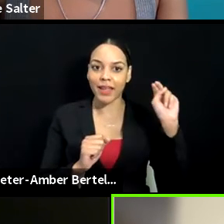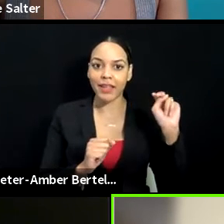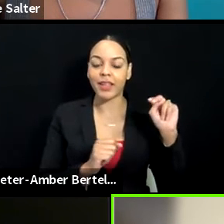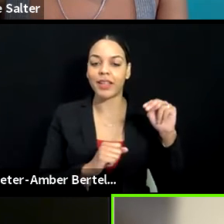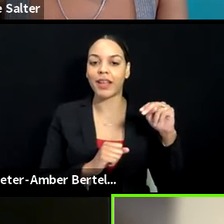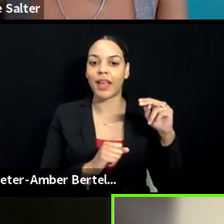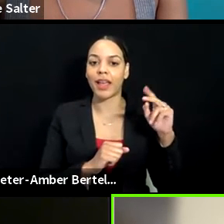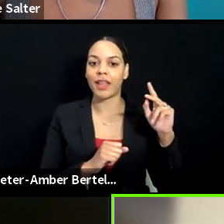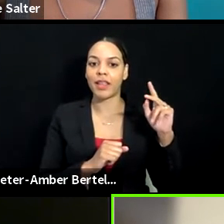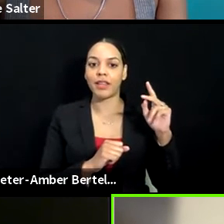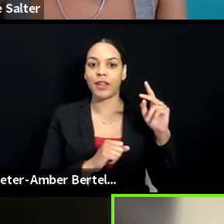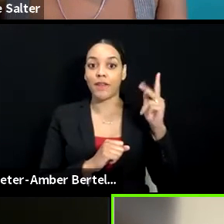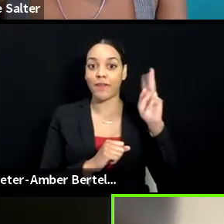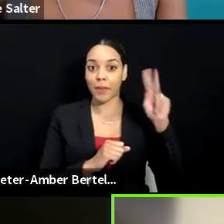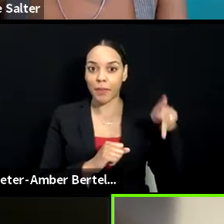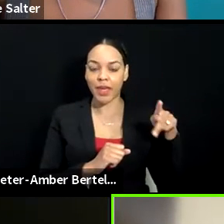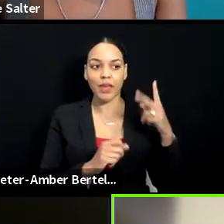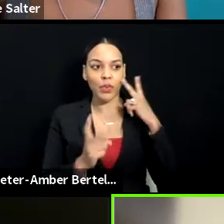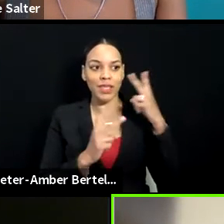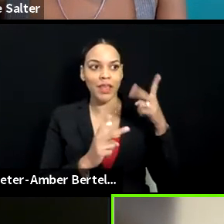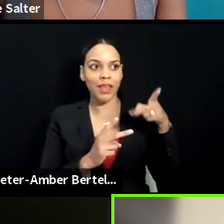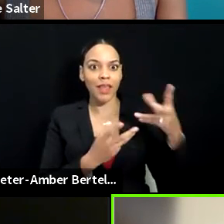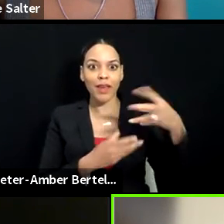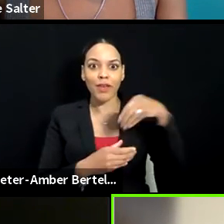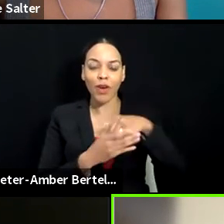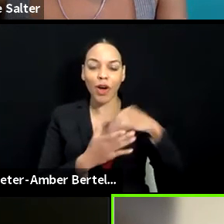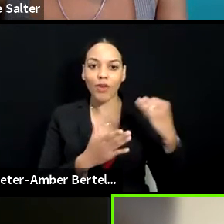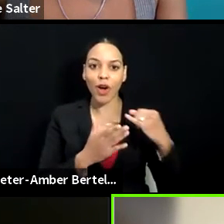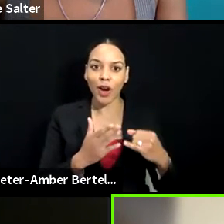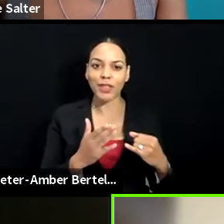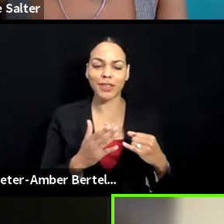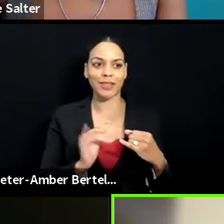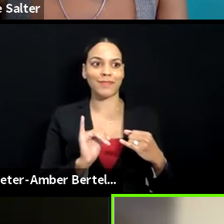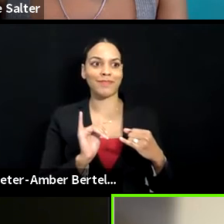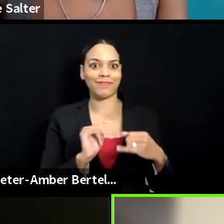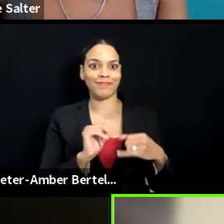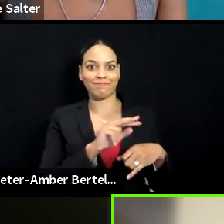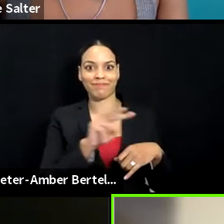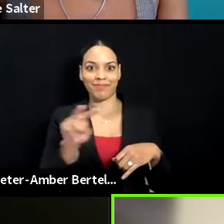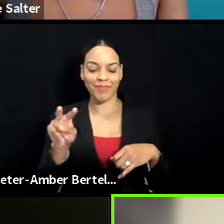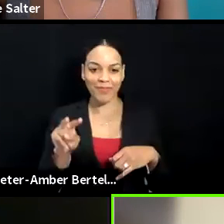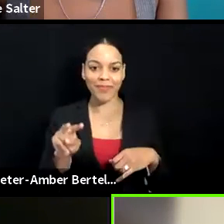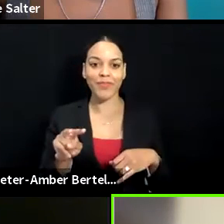arts into their celebration of taking office. And I actually had the